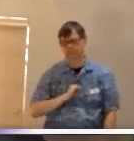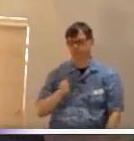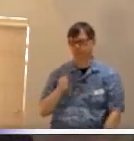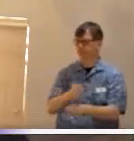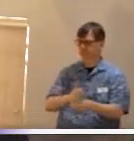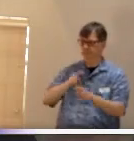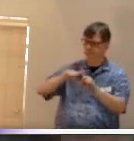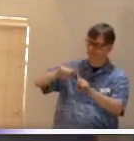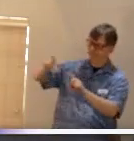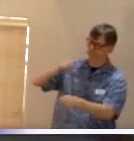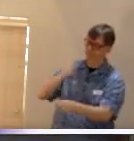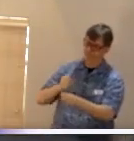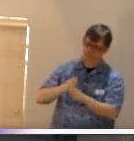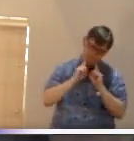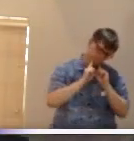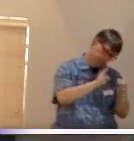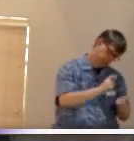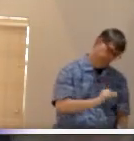and I do misspeak, and I do,